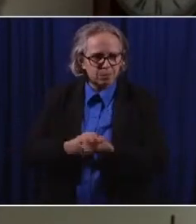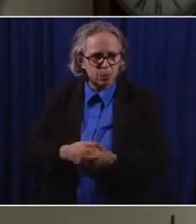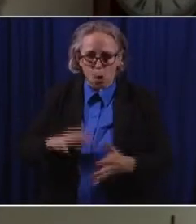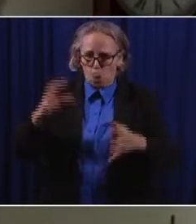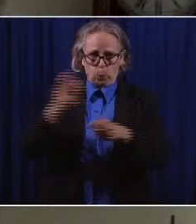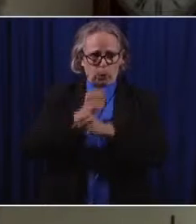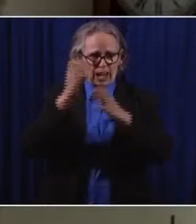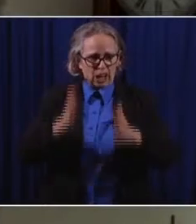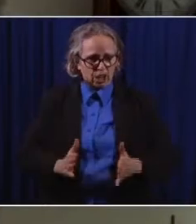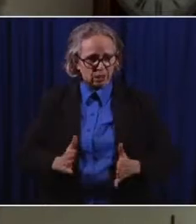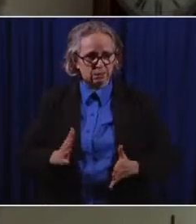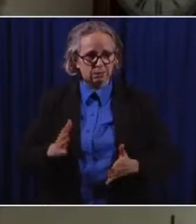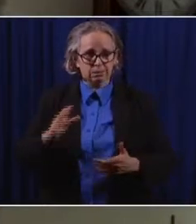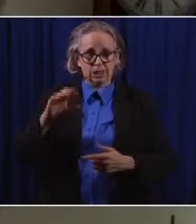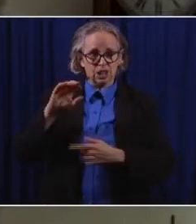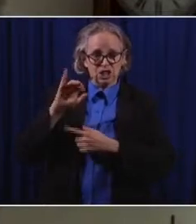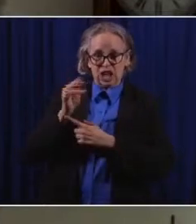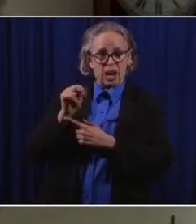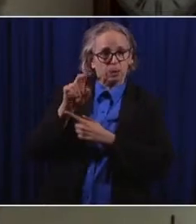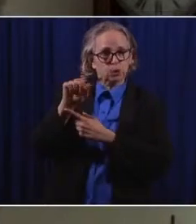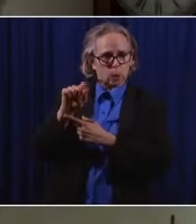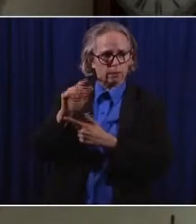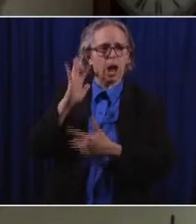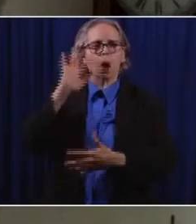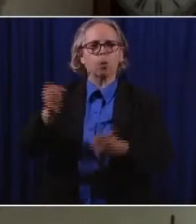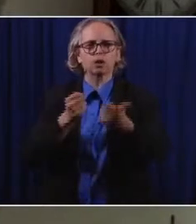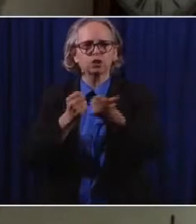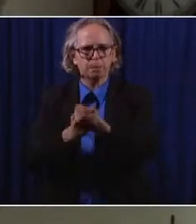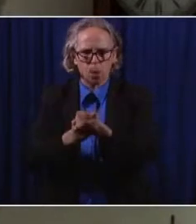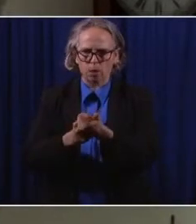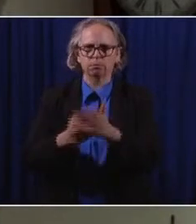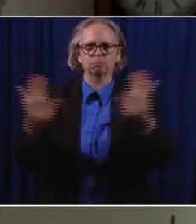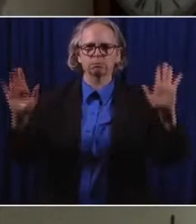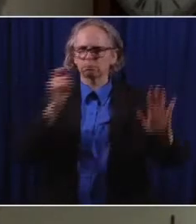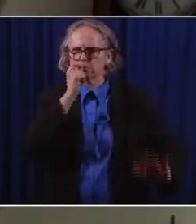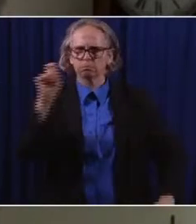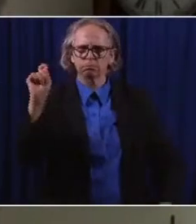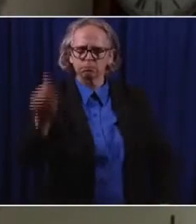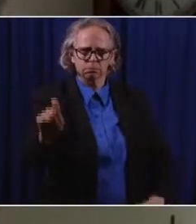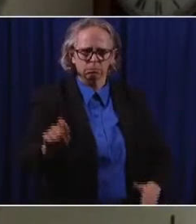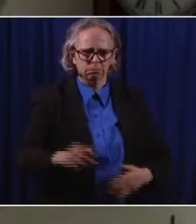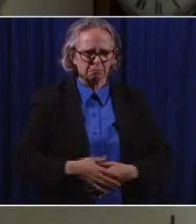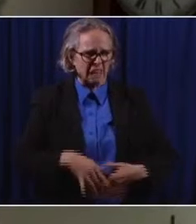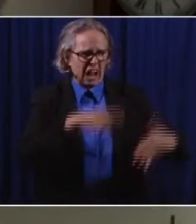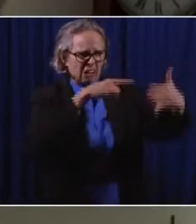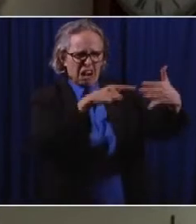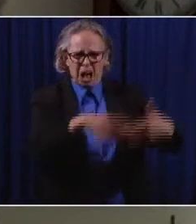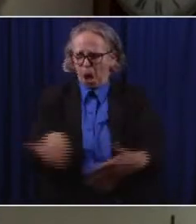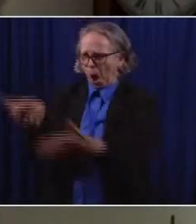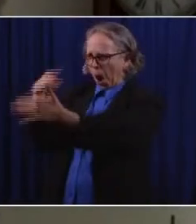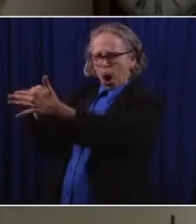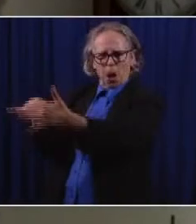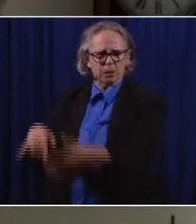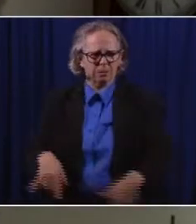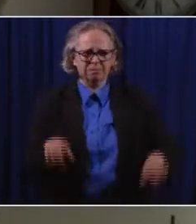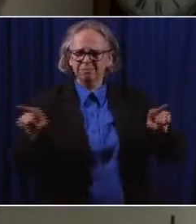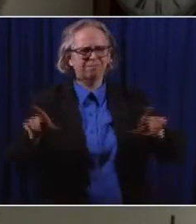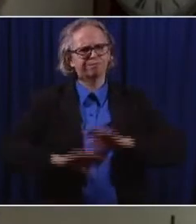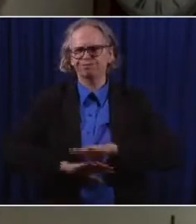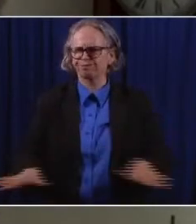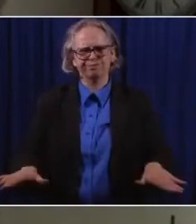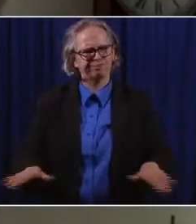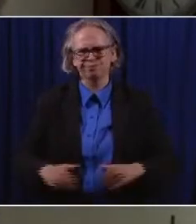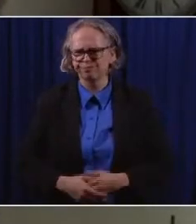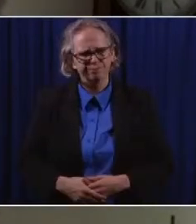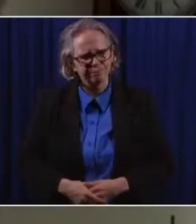I am not going to spend my days, debating or critiquing what that president says. What I am going